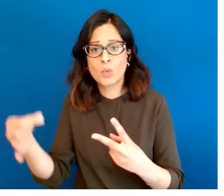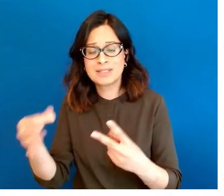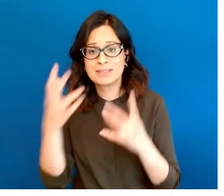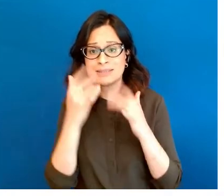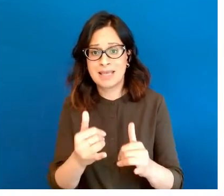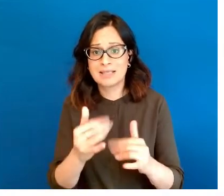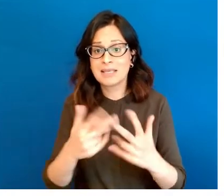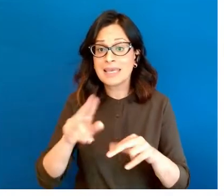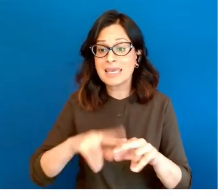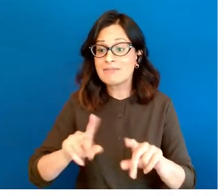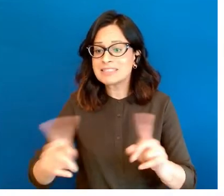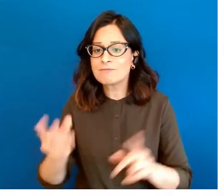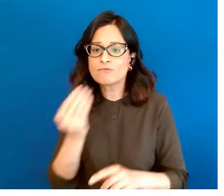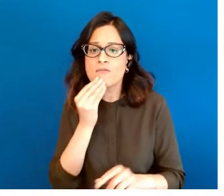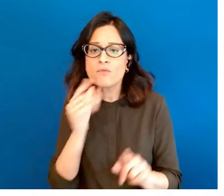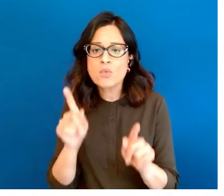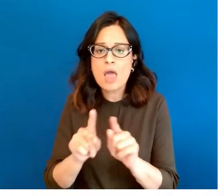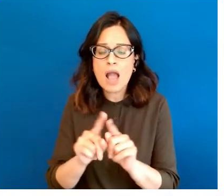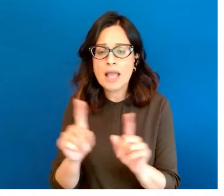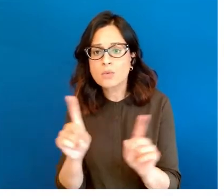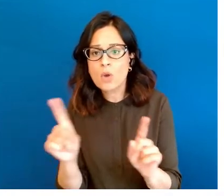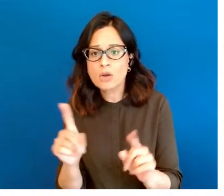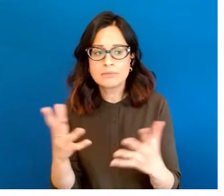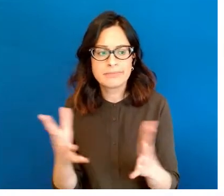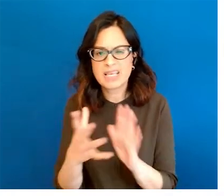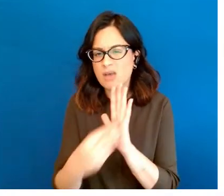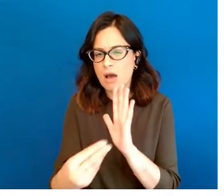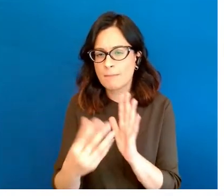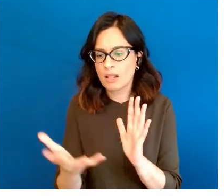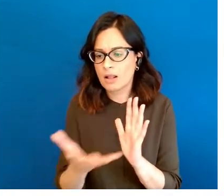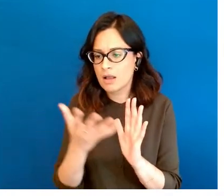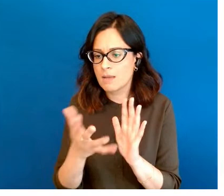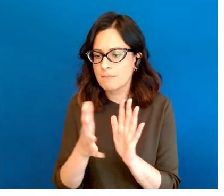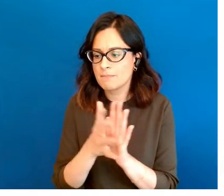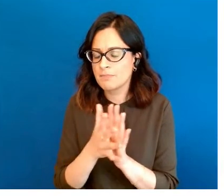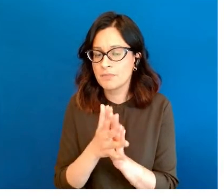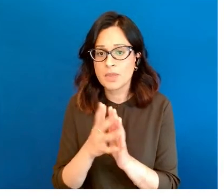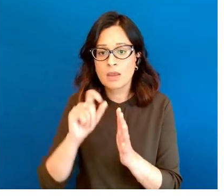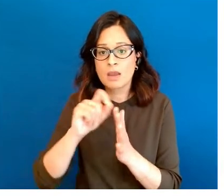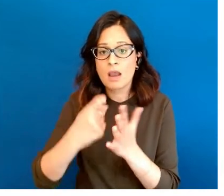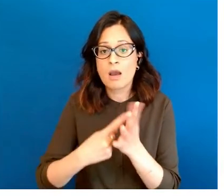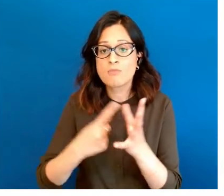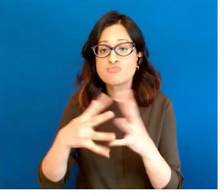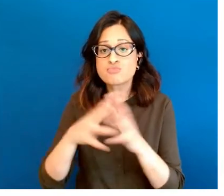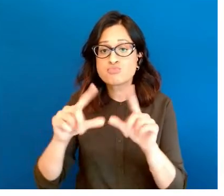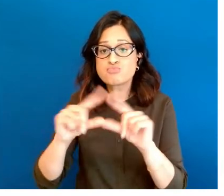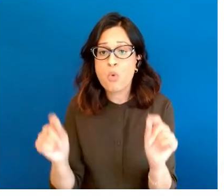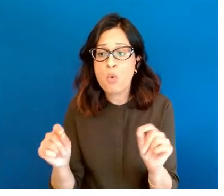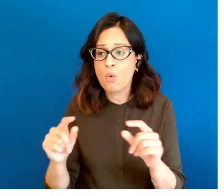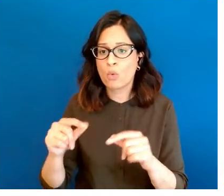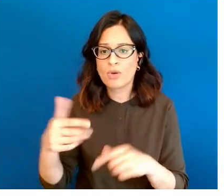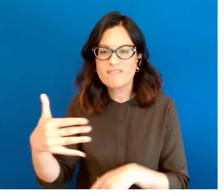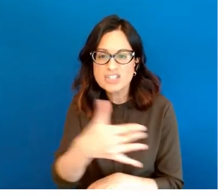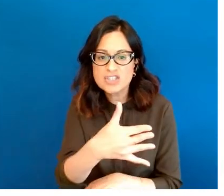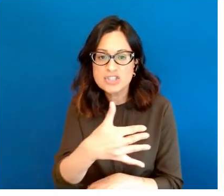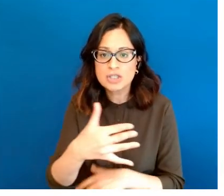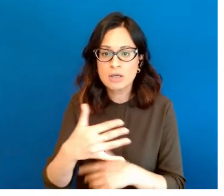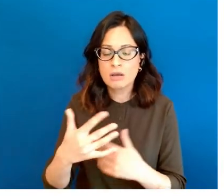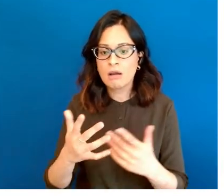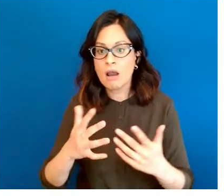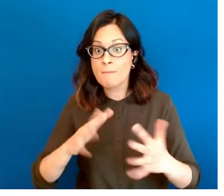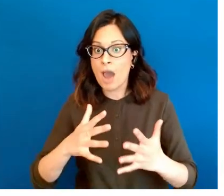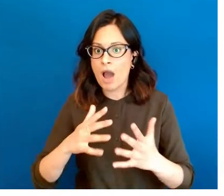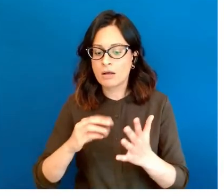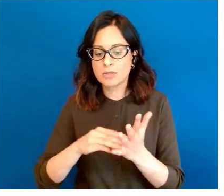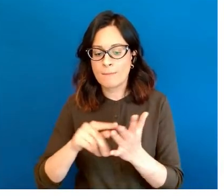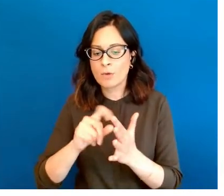different food, like let's use as an example, prawn or fish, if you had a mild to moderate reaction, I